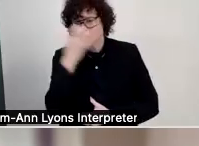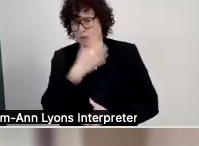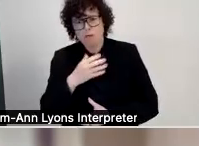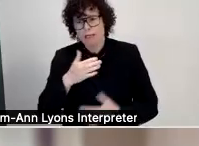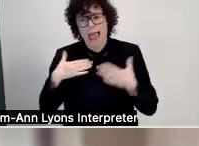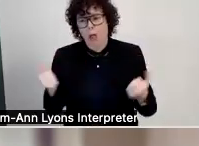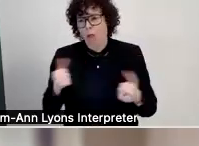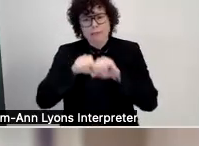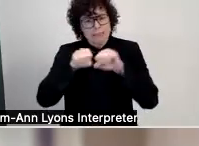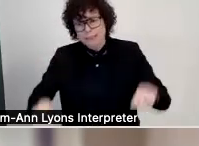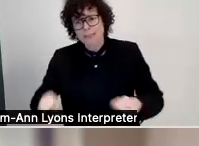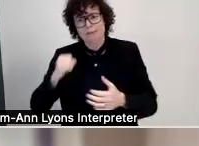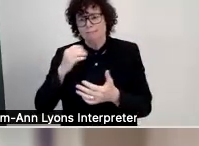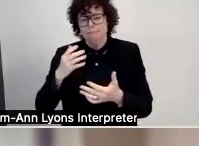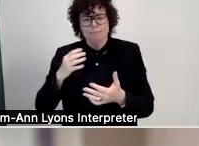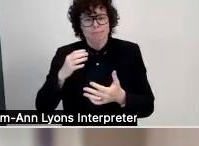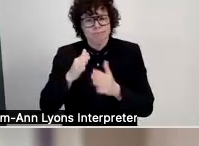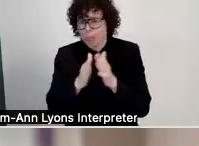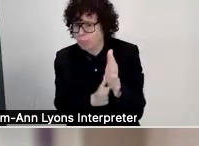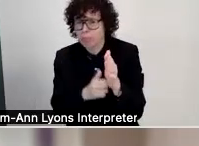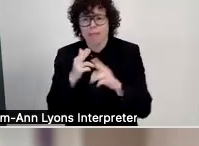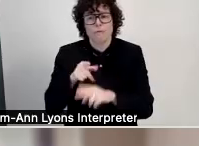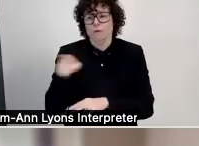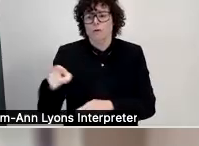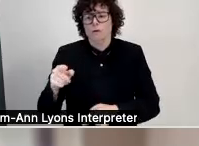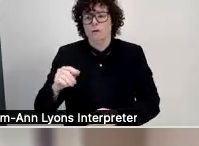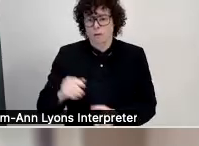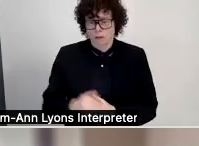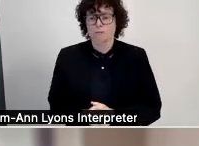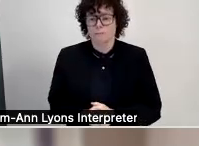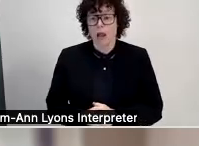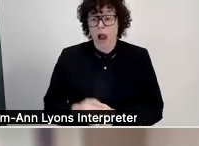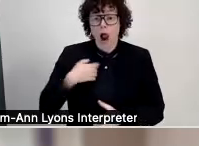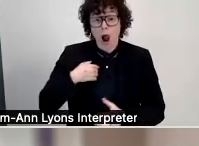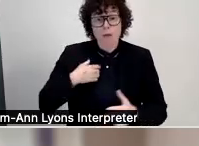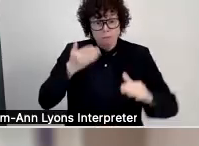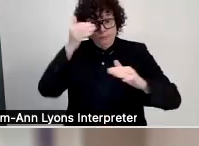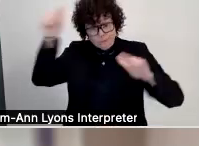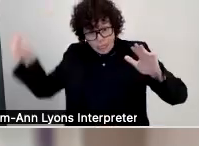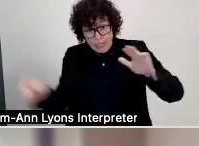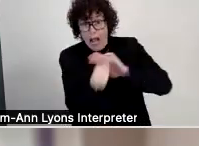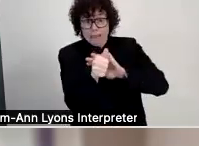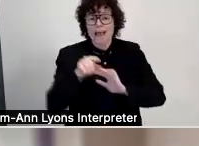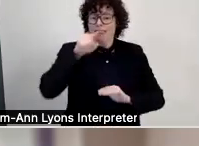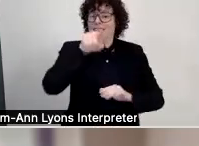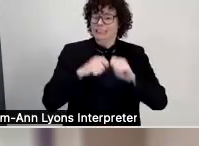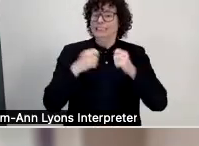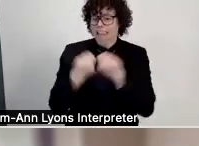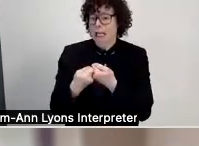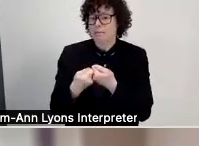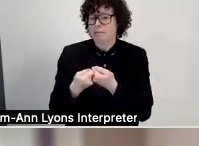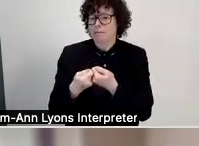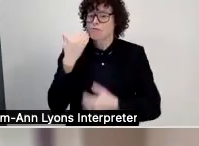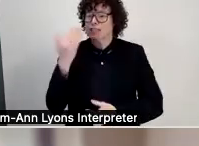system. My name is Jenna, and I'm part of the National Centres team that is based at UNSW. Today, I'm going